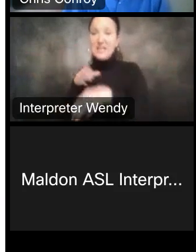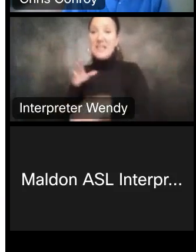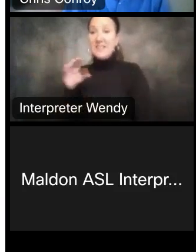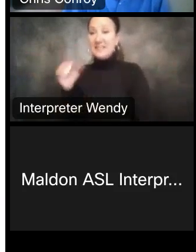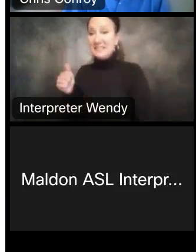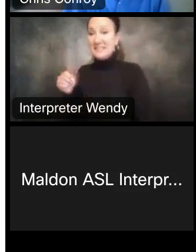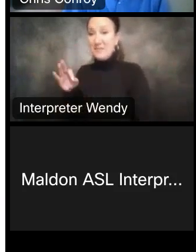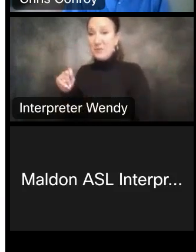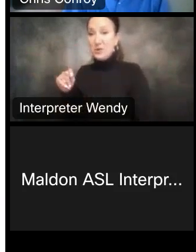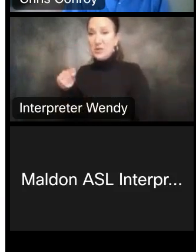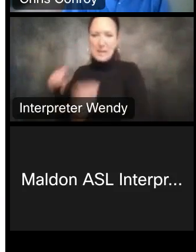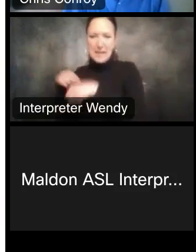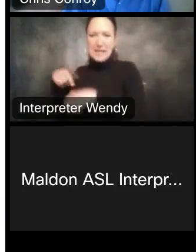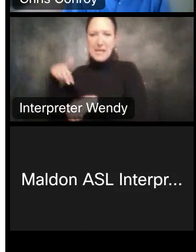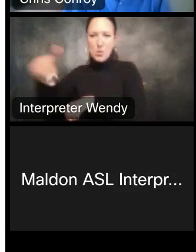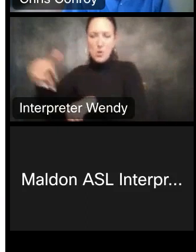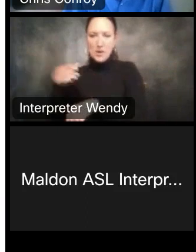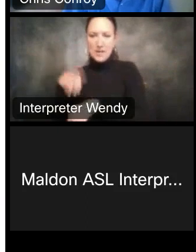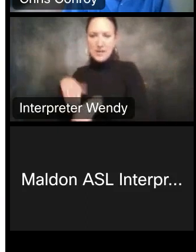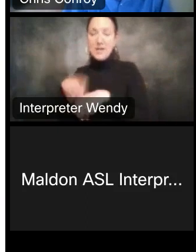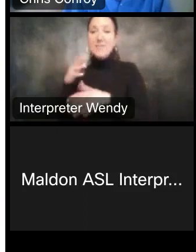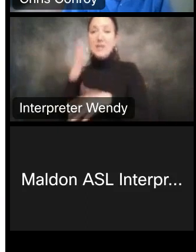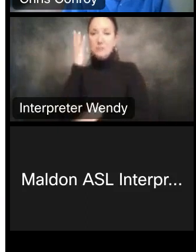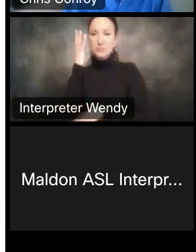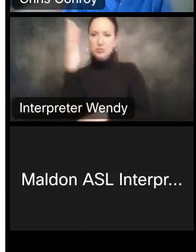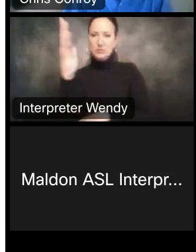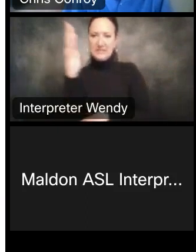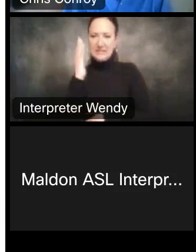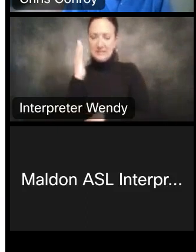trail and the vehicle lanes.